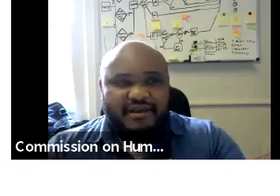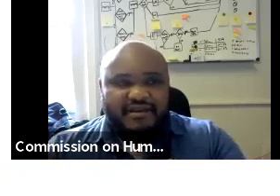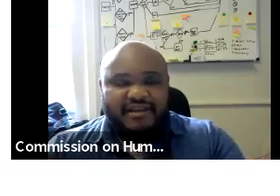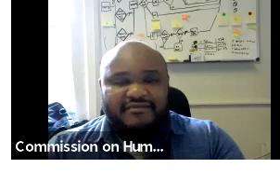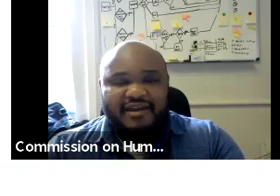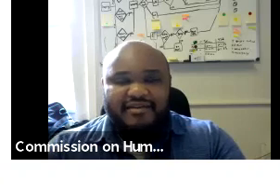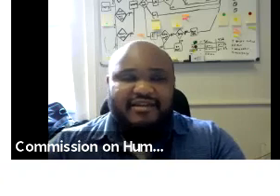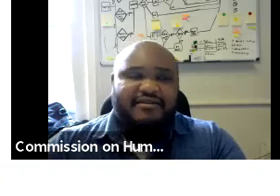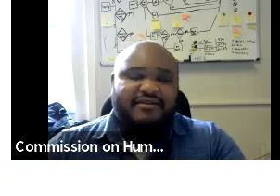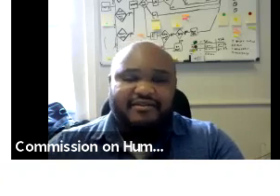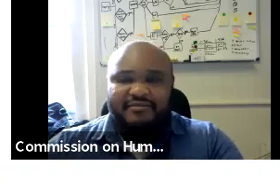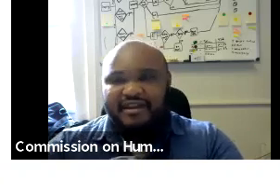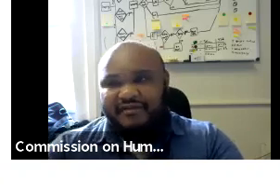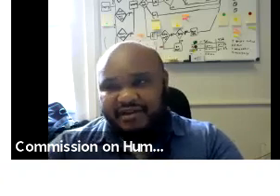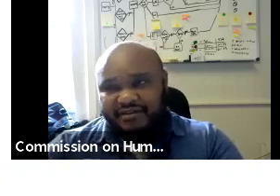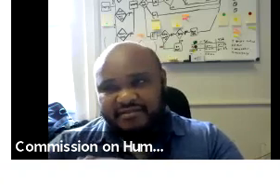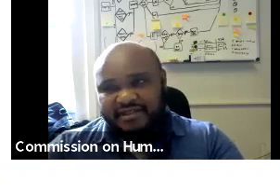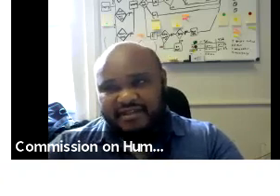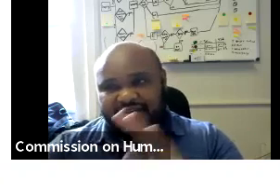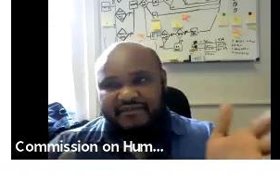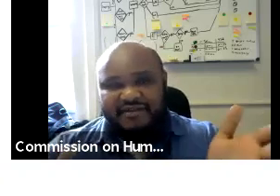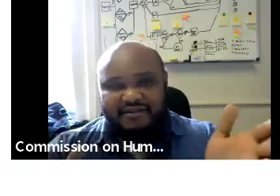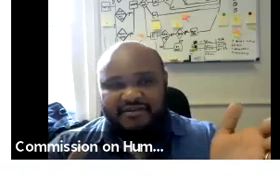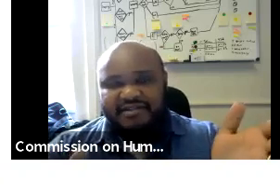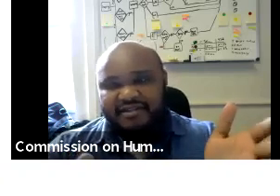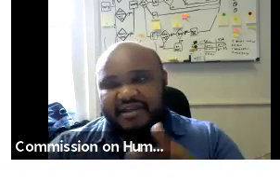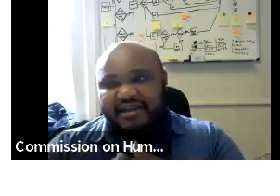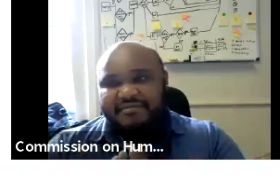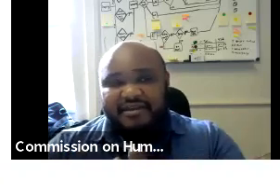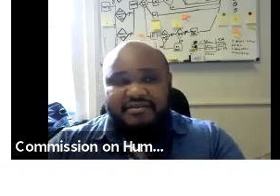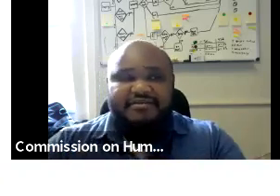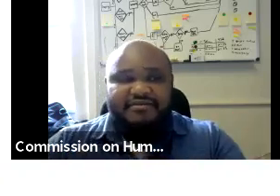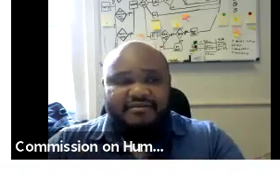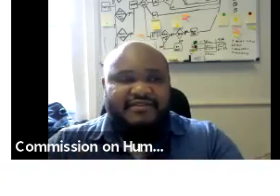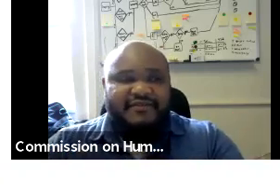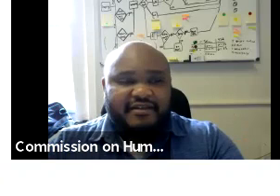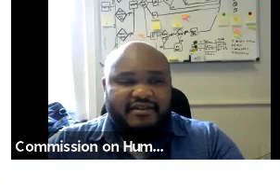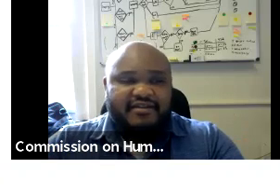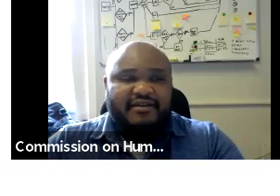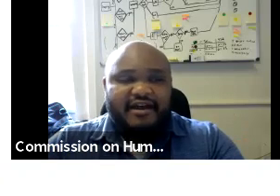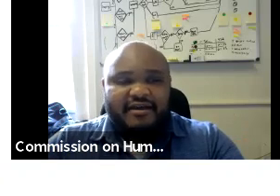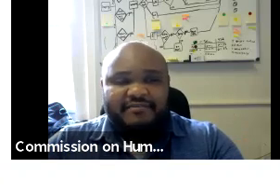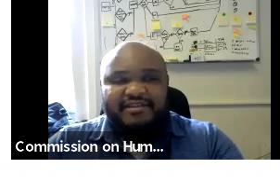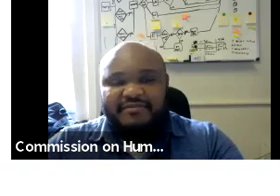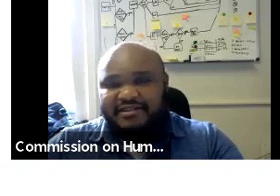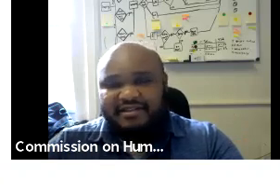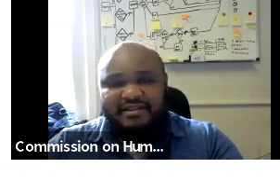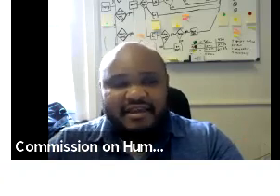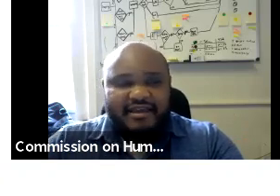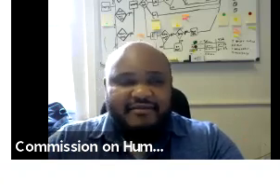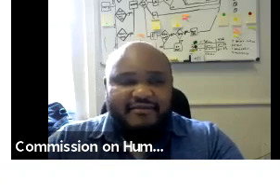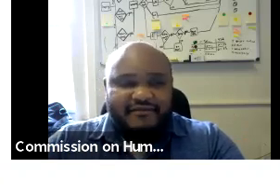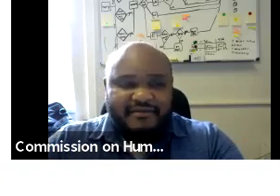world, but in reality, we could have arrows in every direction. Being neutral is a valid